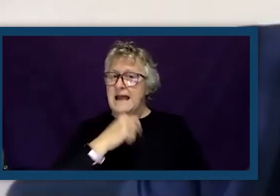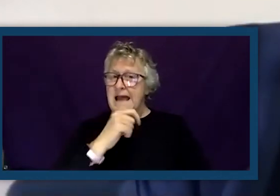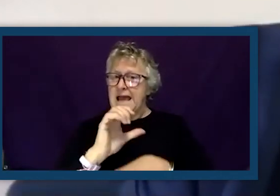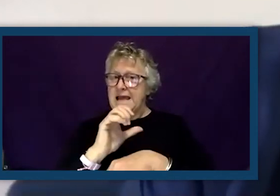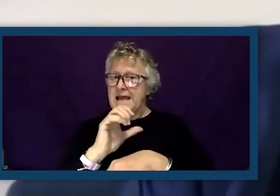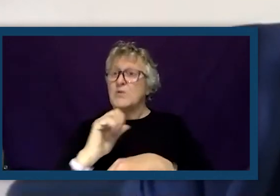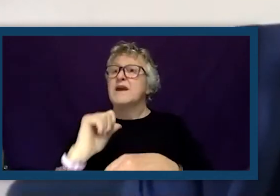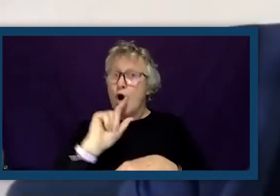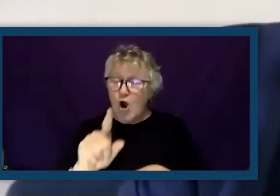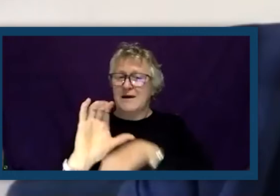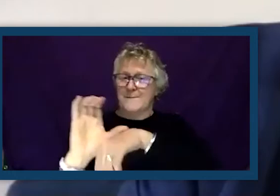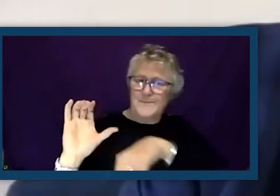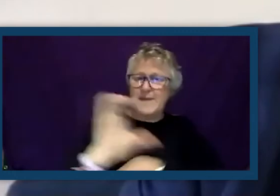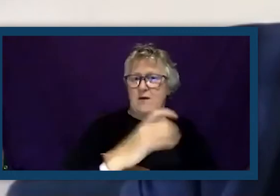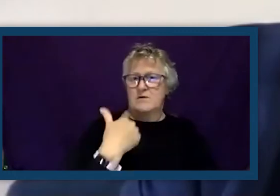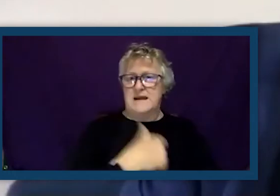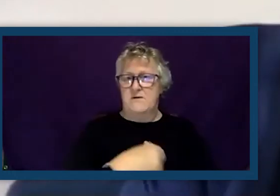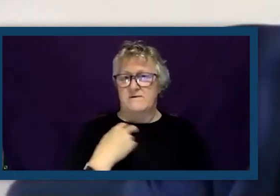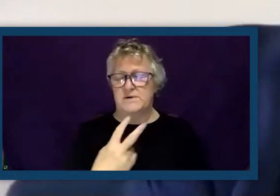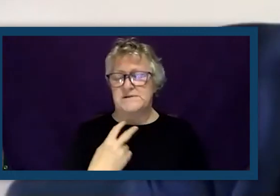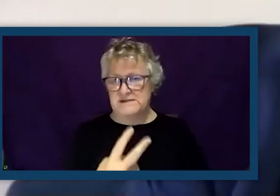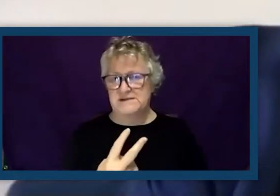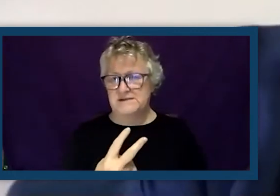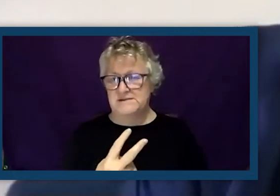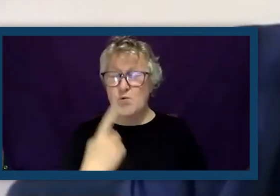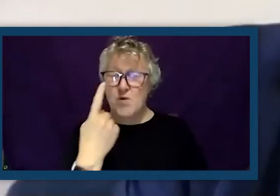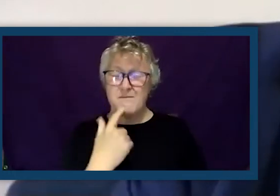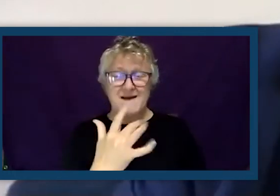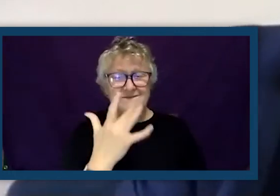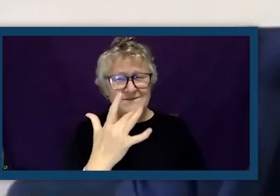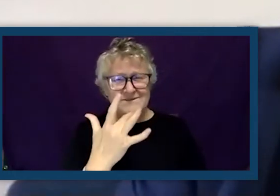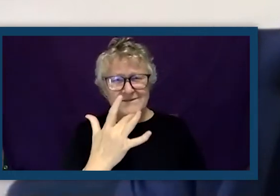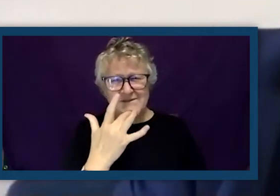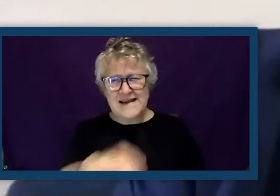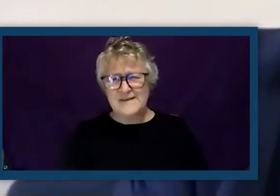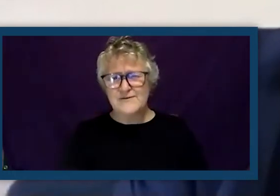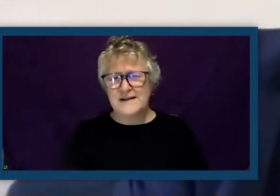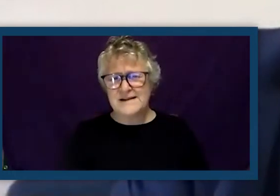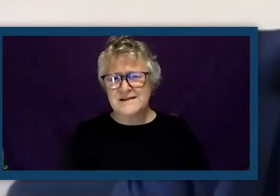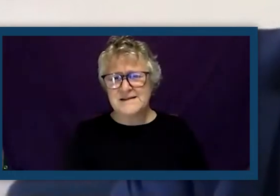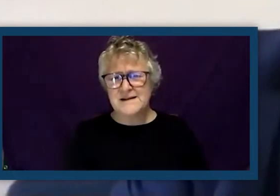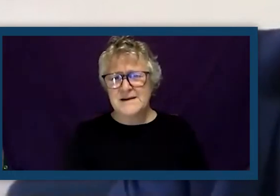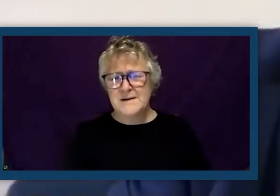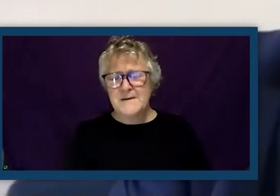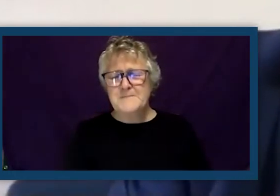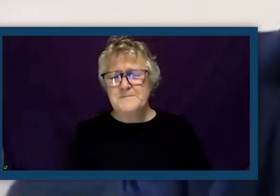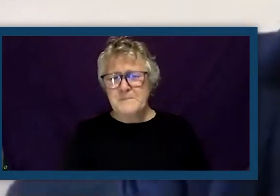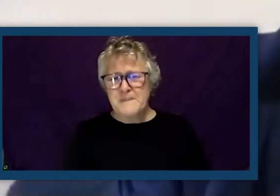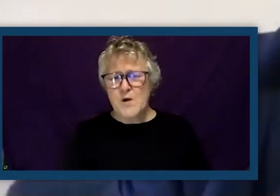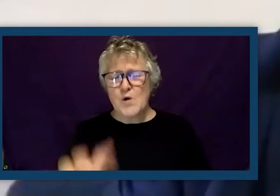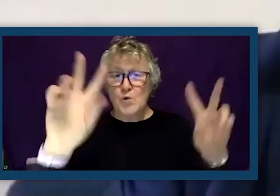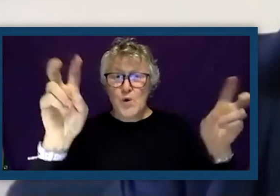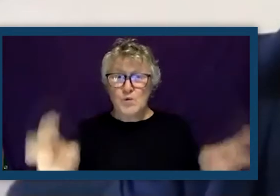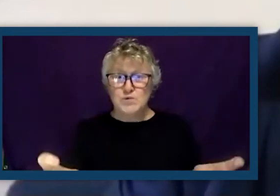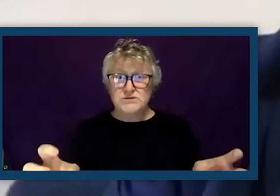One of my favorite quotes is actually comes from Want to Start a Revolution, Radical Women in the